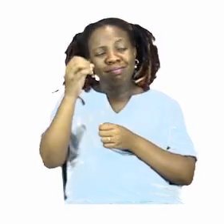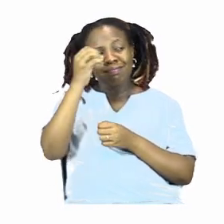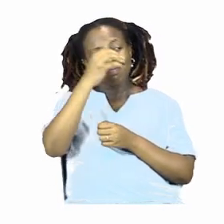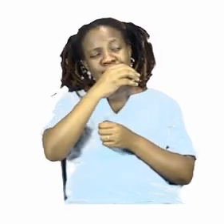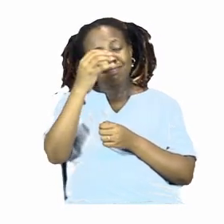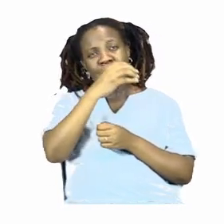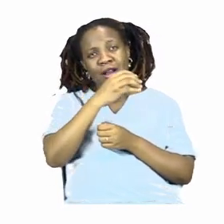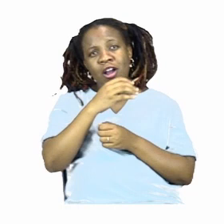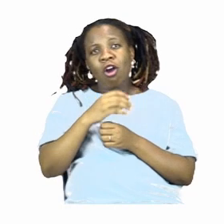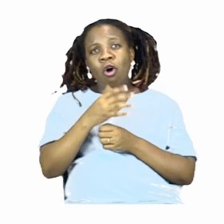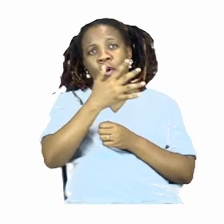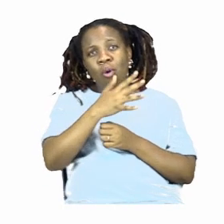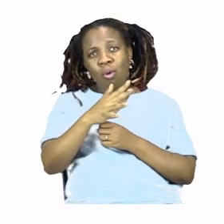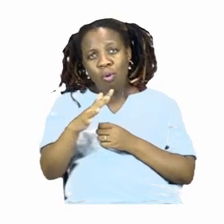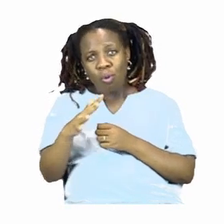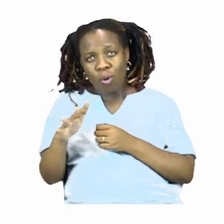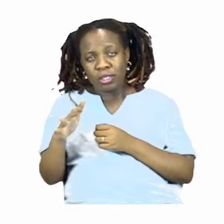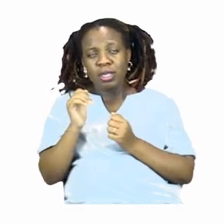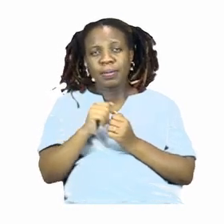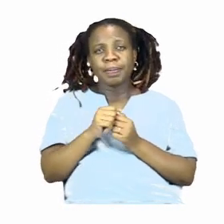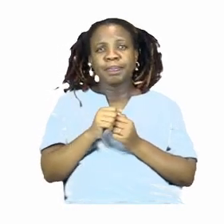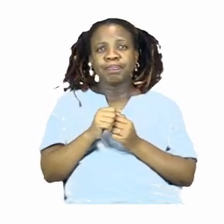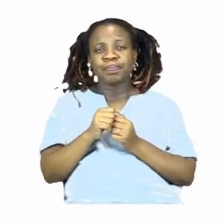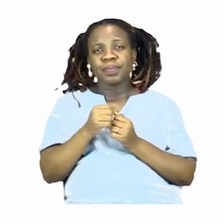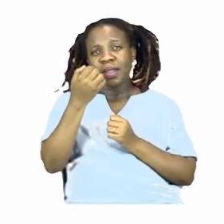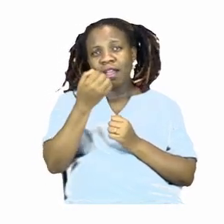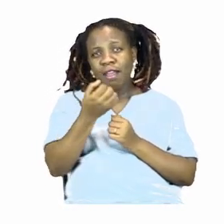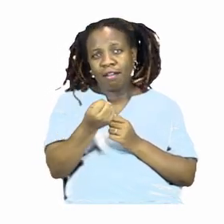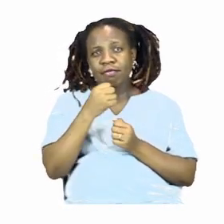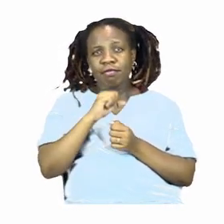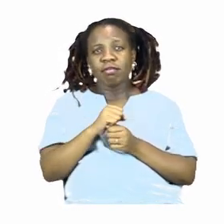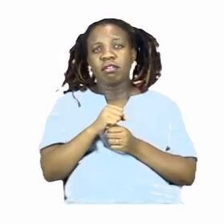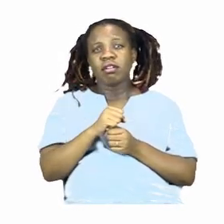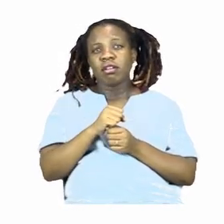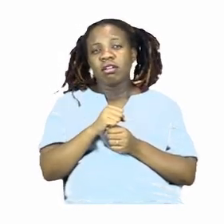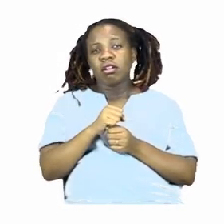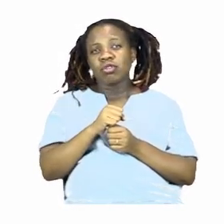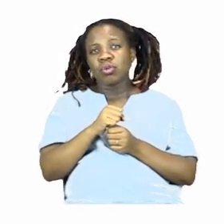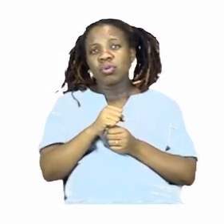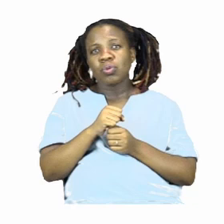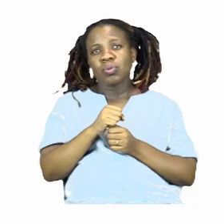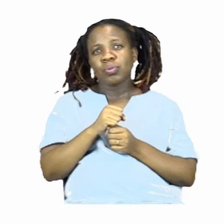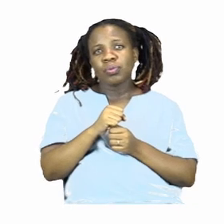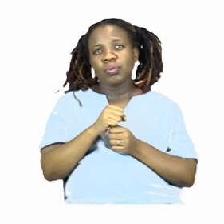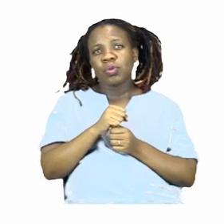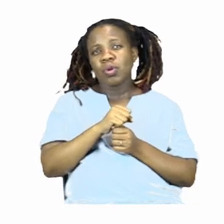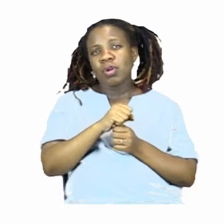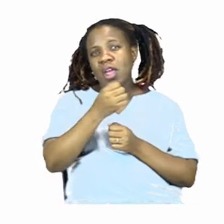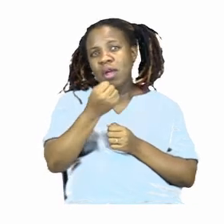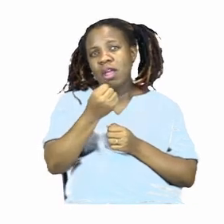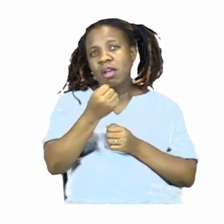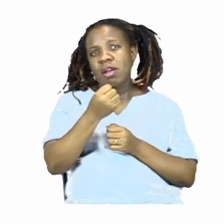you will see they are labeled A, B, and C. So, truck A,